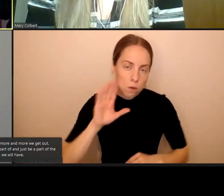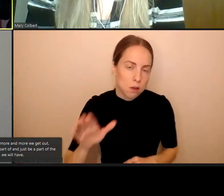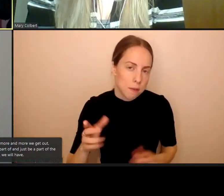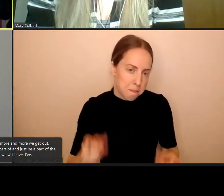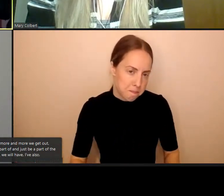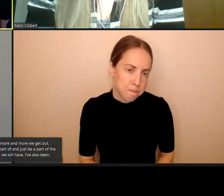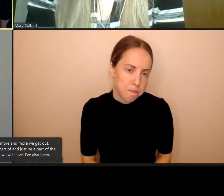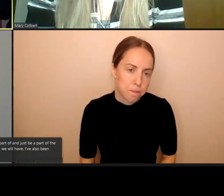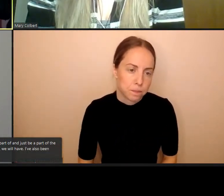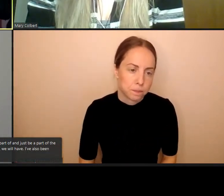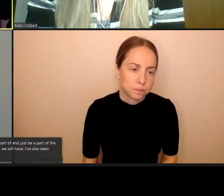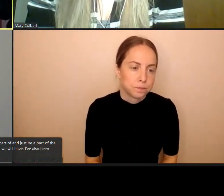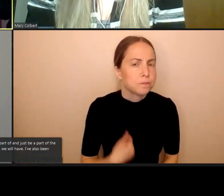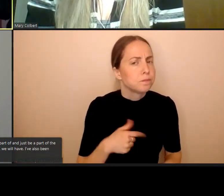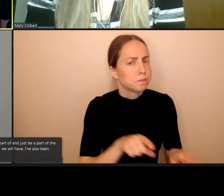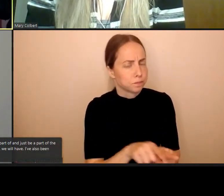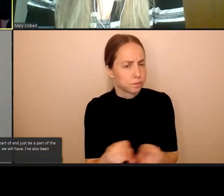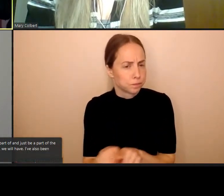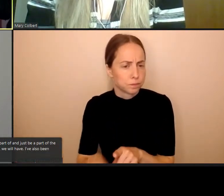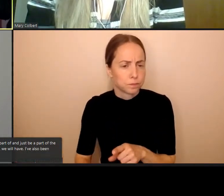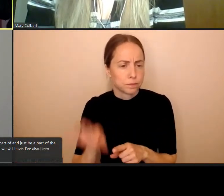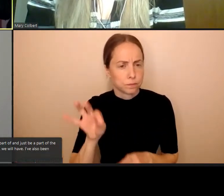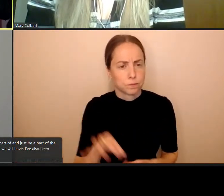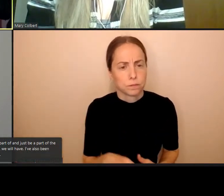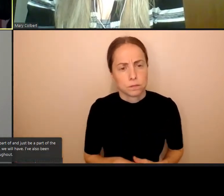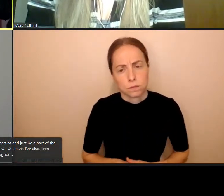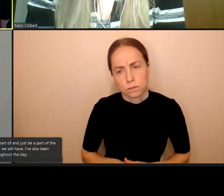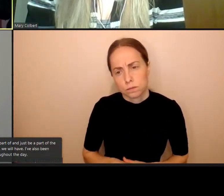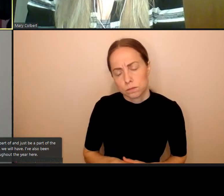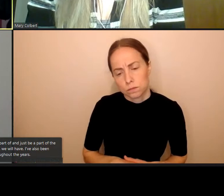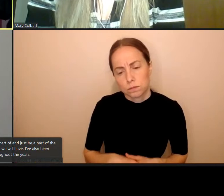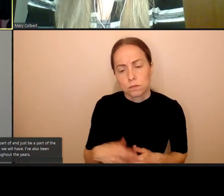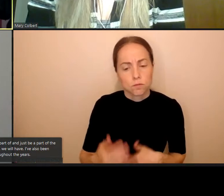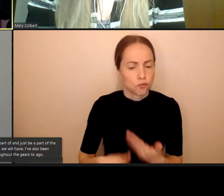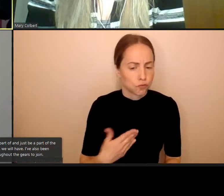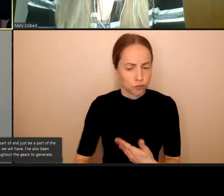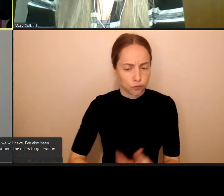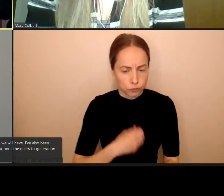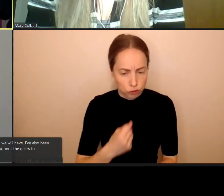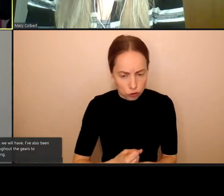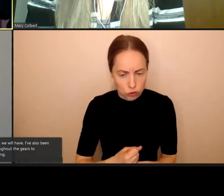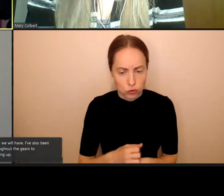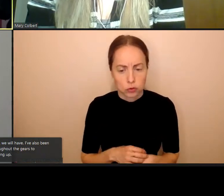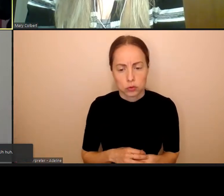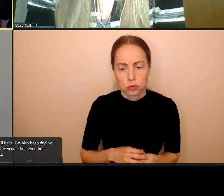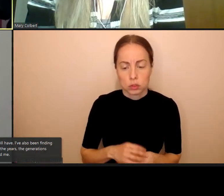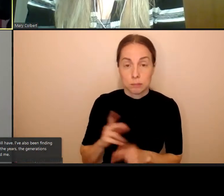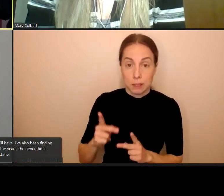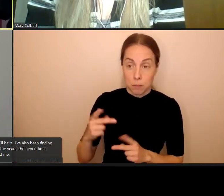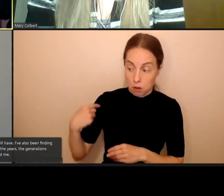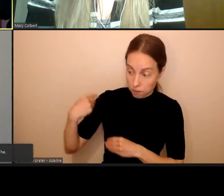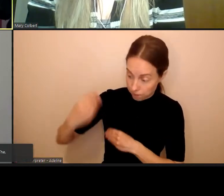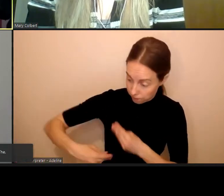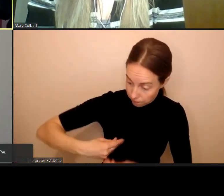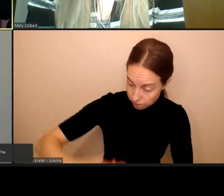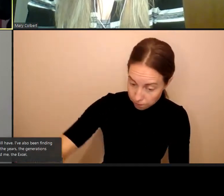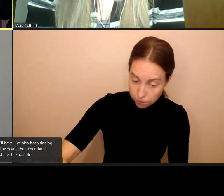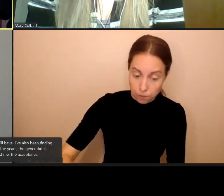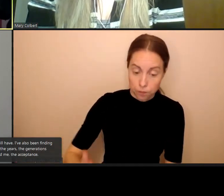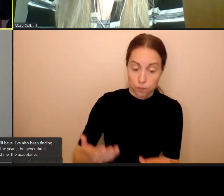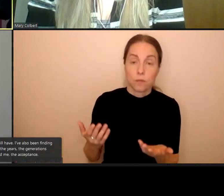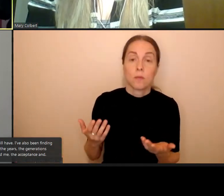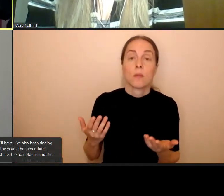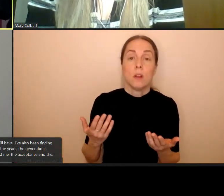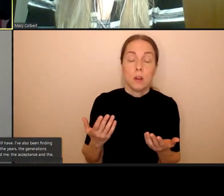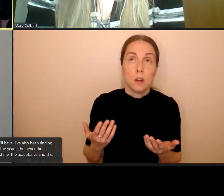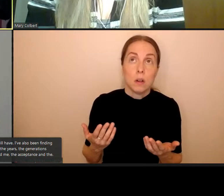I've also been finding that throughout the years, the generations coming up behind me, the acceptance